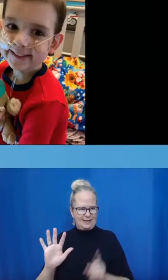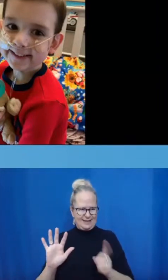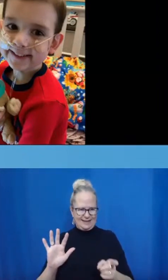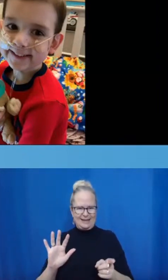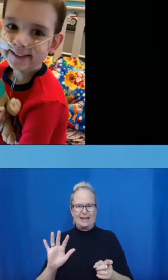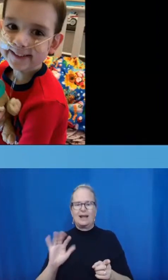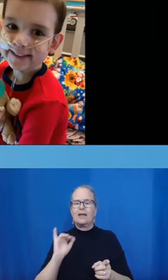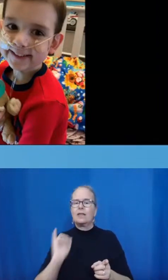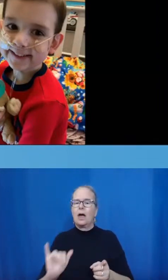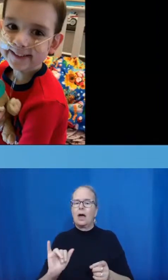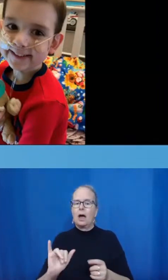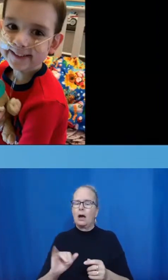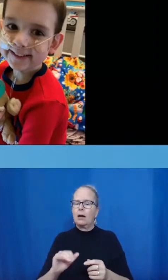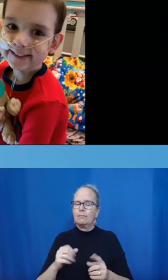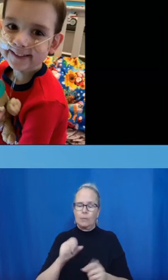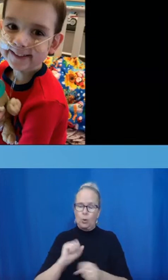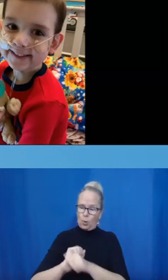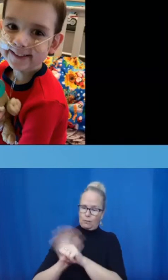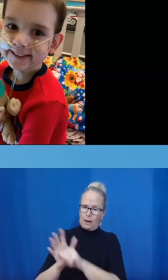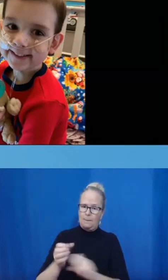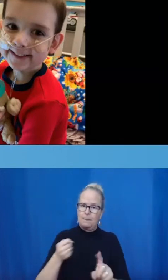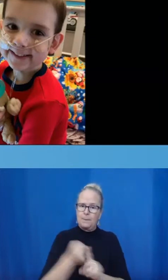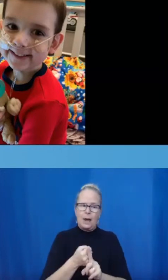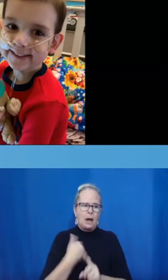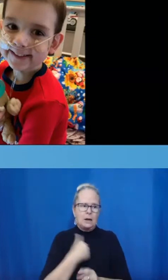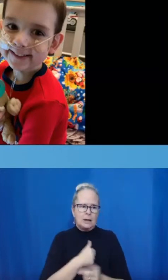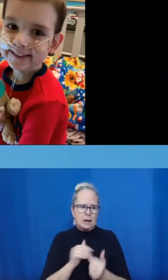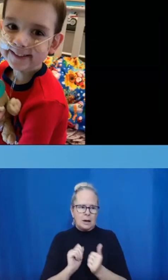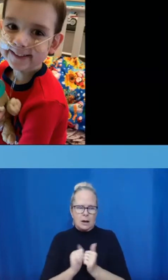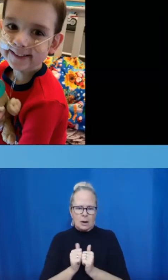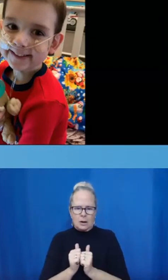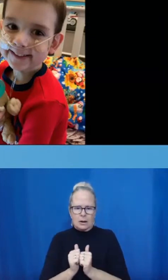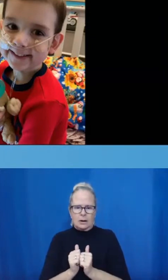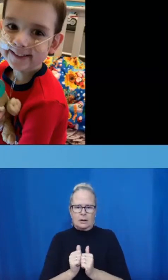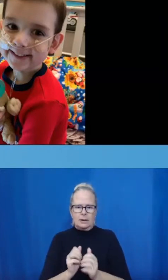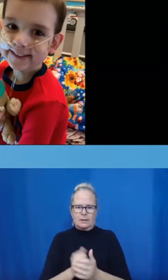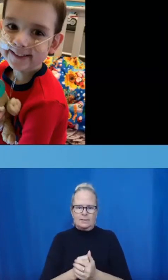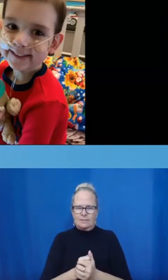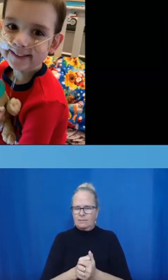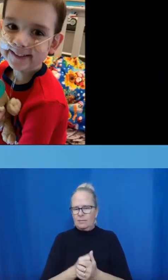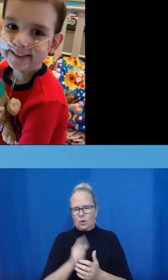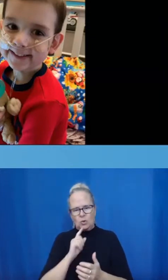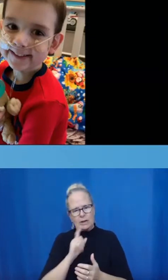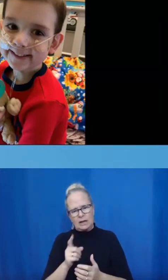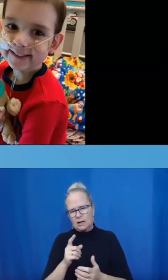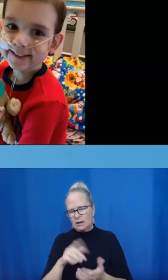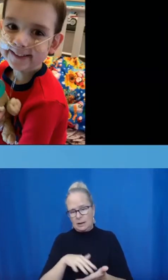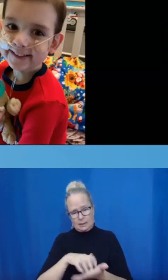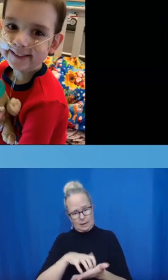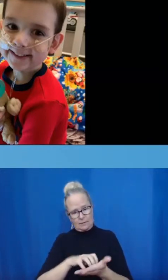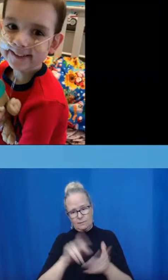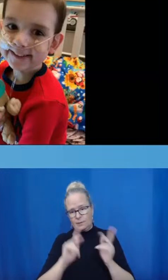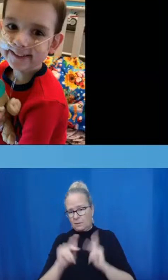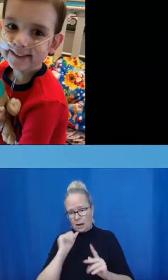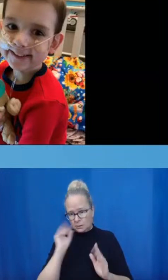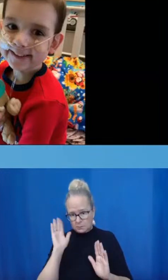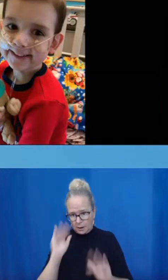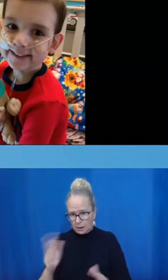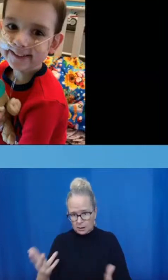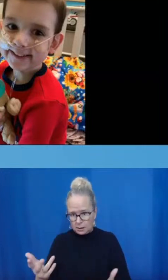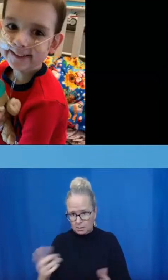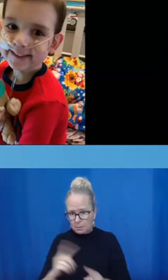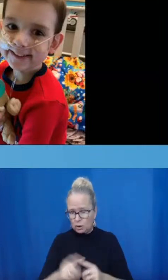birth. It wasn't until he was about 4 years old that things were wrong. His first transplant was at 9 months